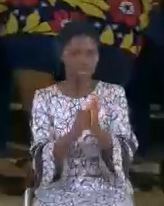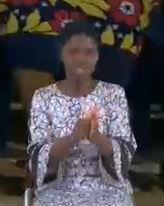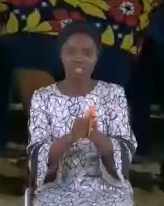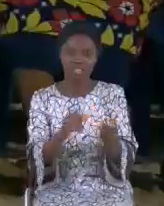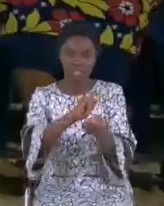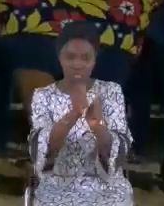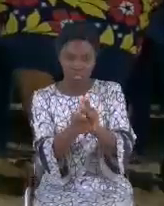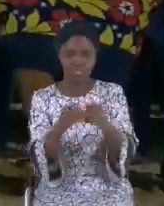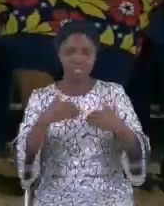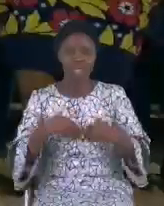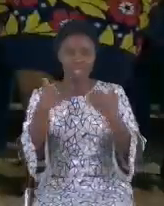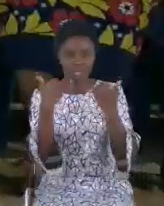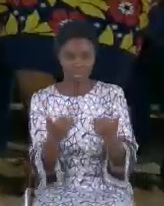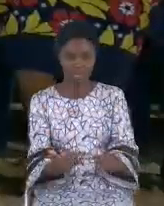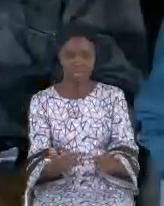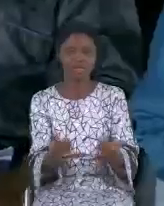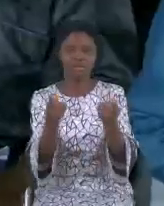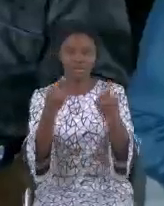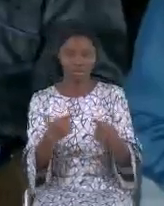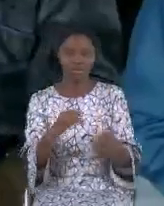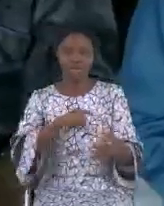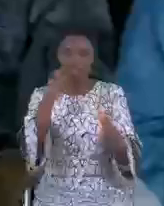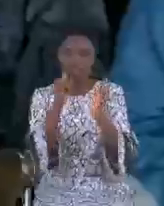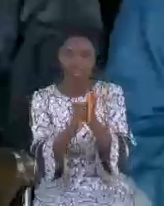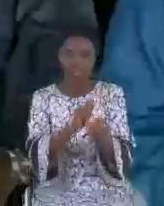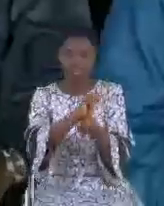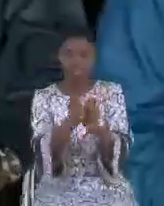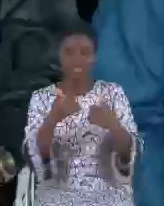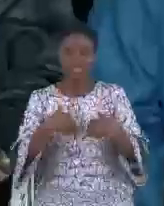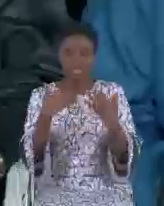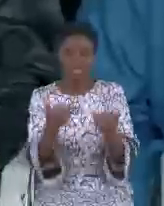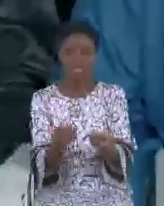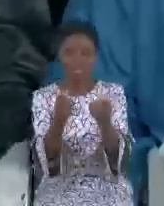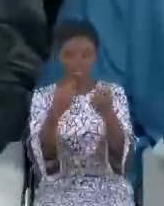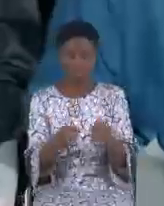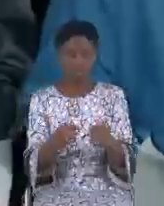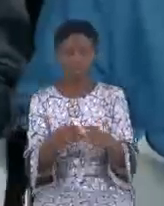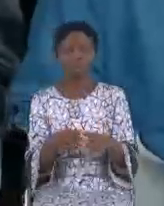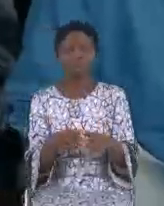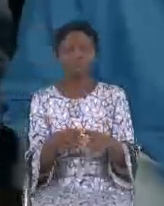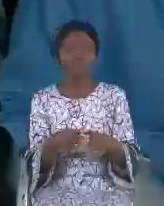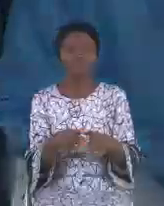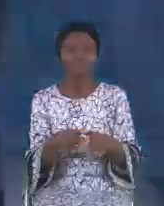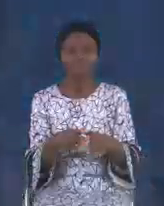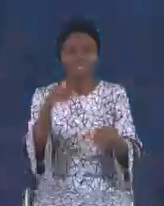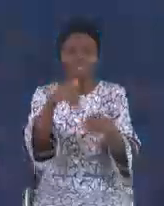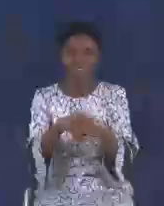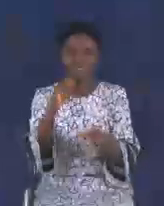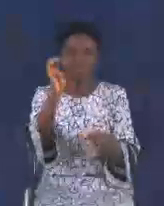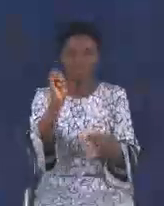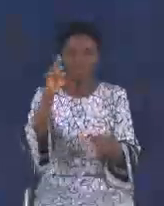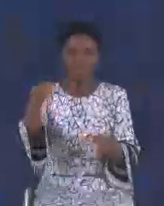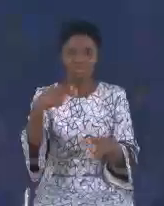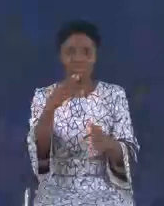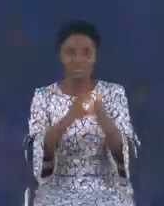that transformation has now come. Let me expand the story for you. We're looking at Ephesians chapter 2, and